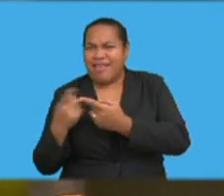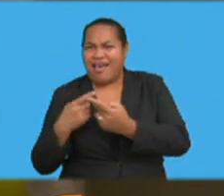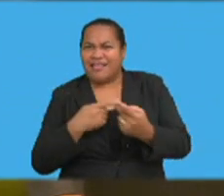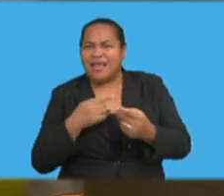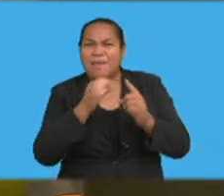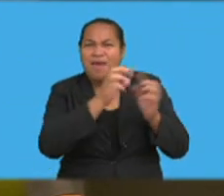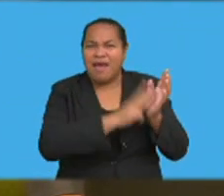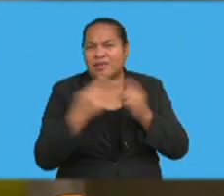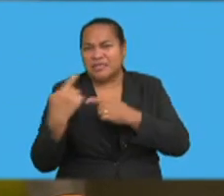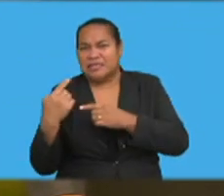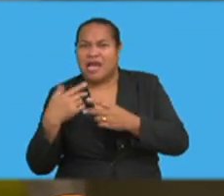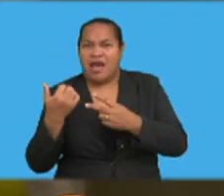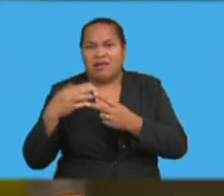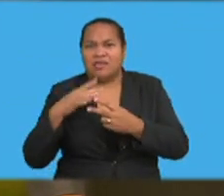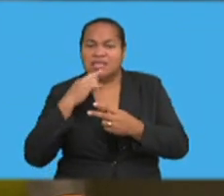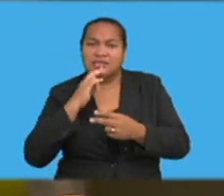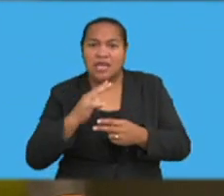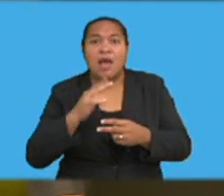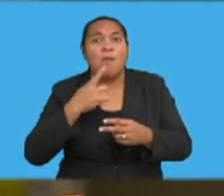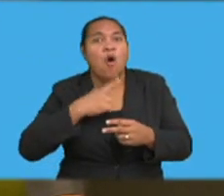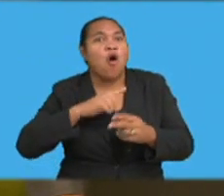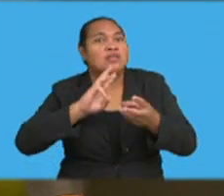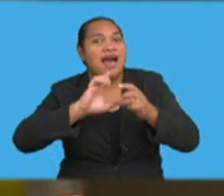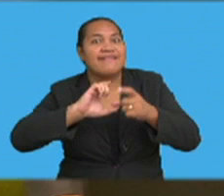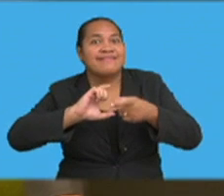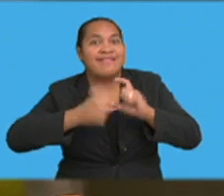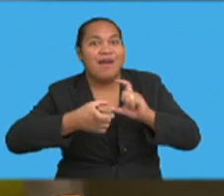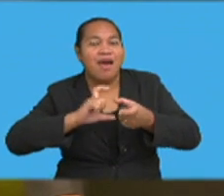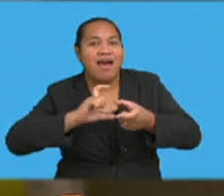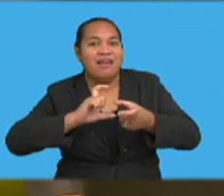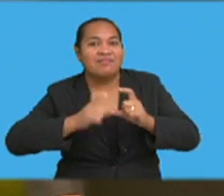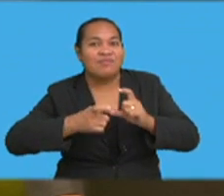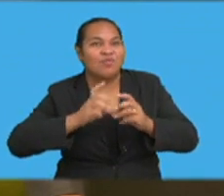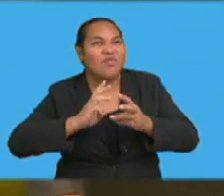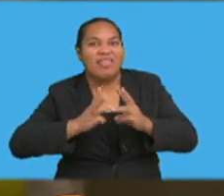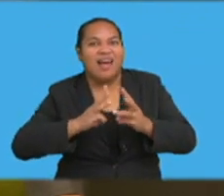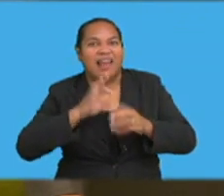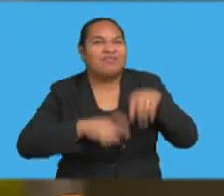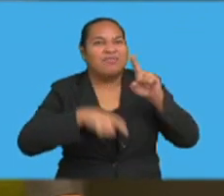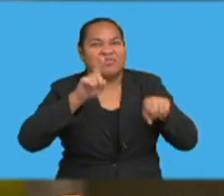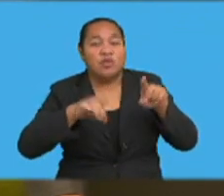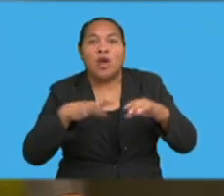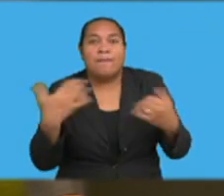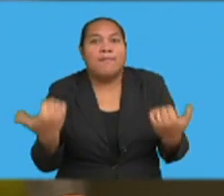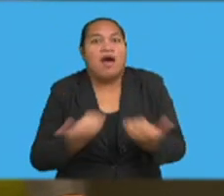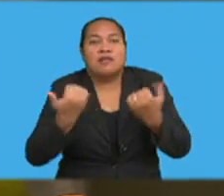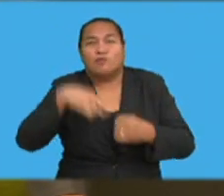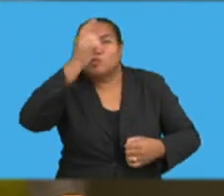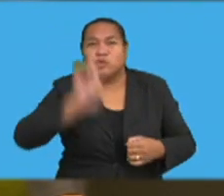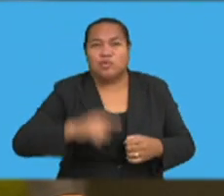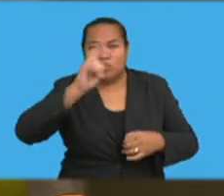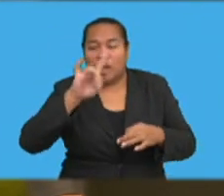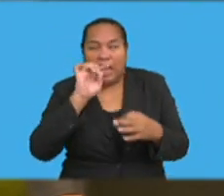of the frequency of inclement weather, we do get a lot of lightning strikes, for example, in the middle of Viti Levu. It cannot be